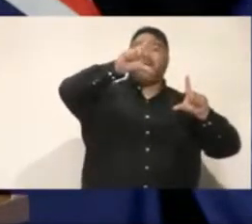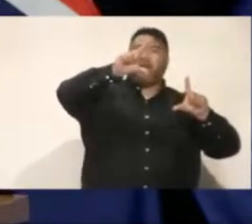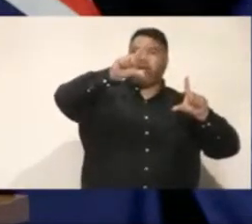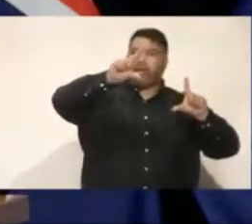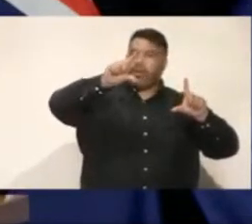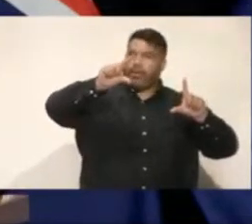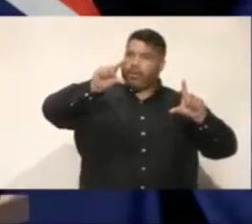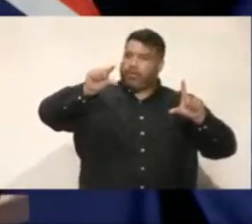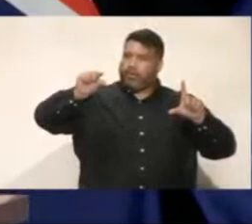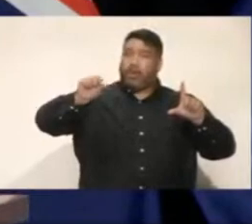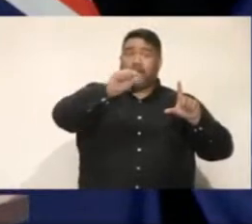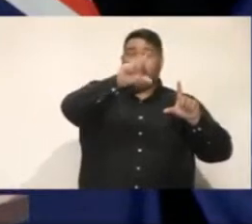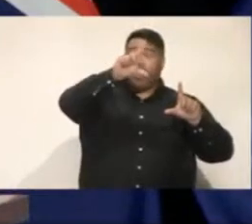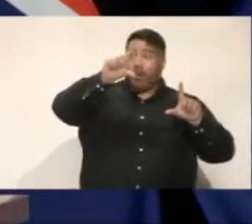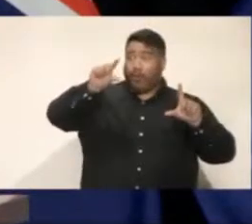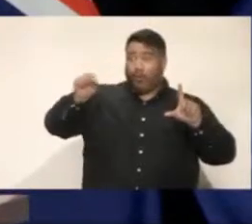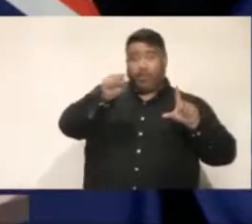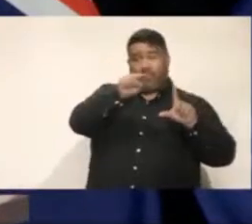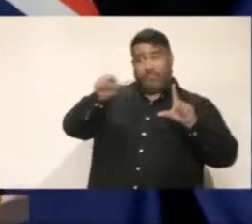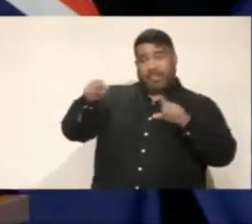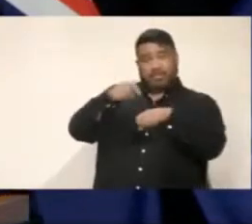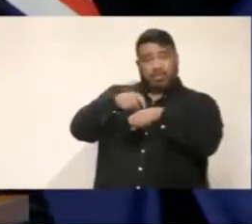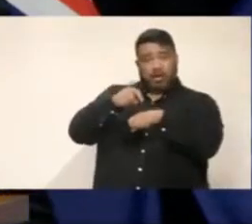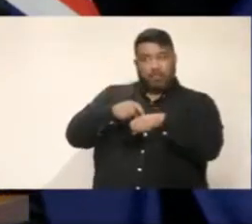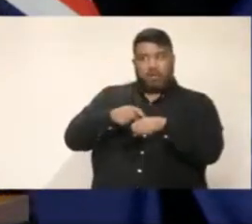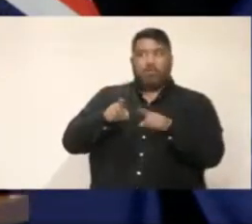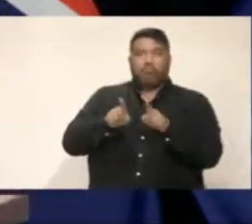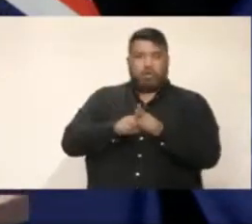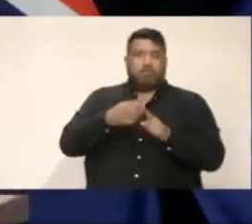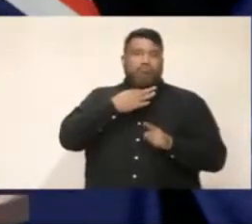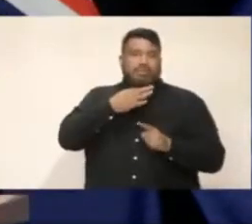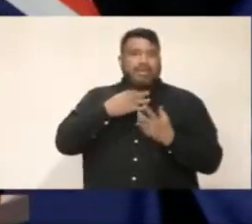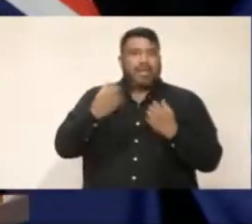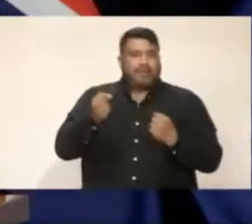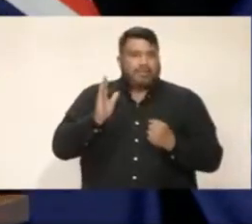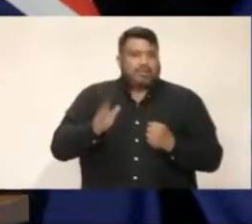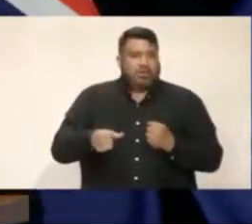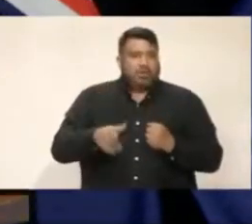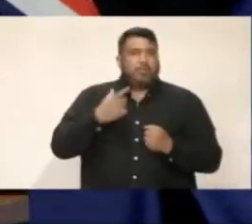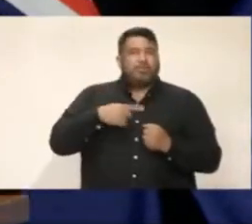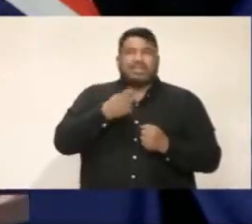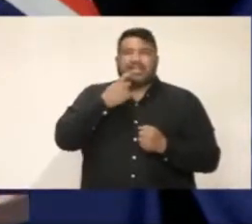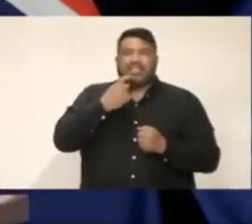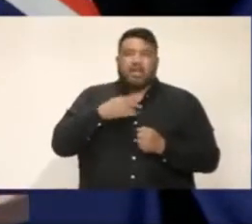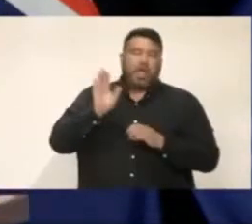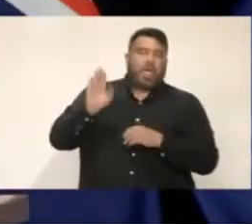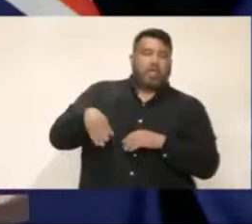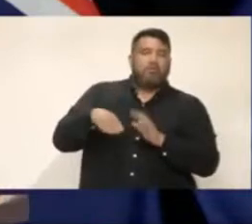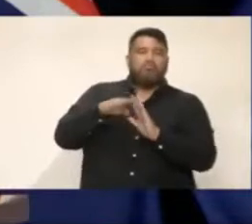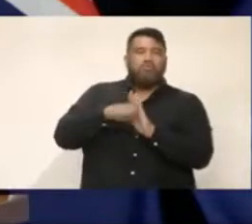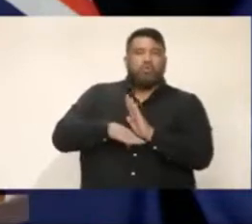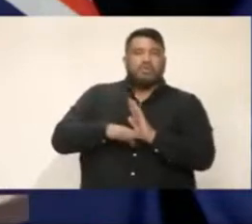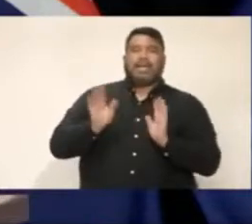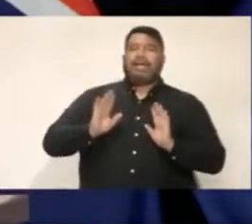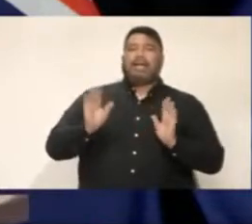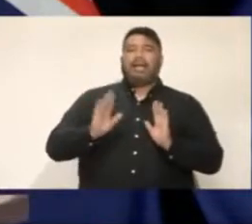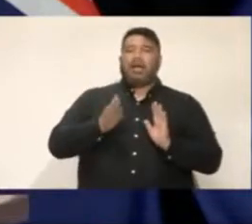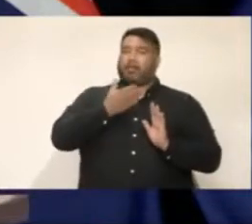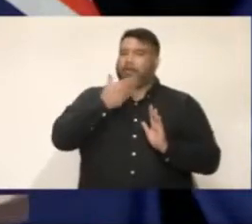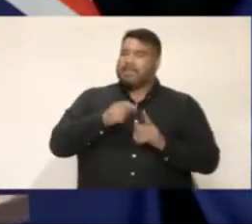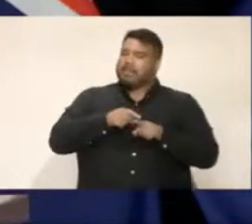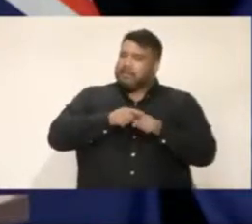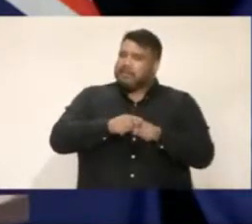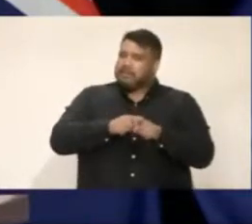but gains made can still be squandered if we don't follow the rules and play it safe. That is also why we will keep stepping things